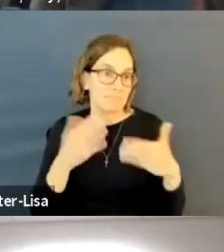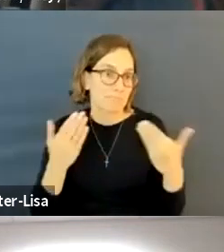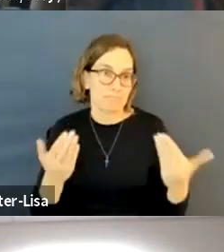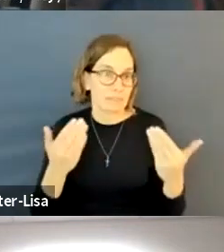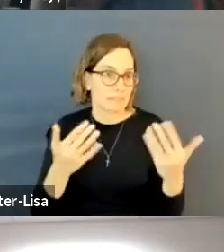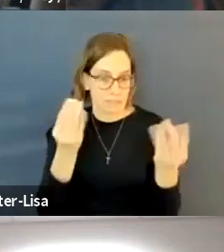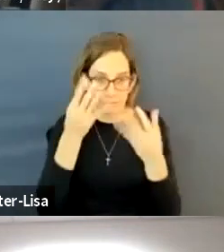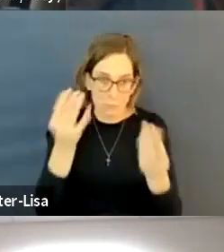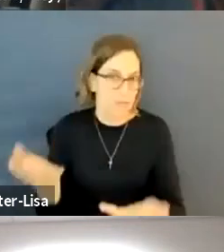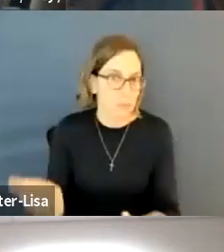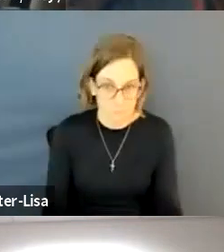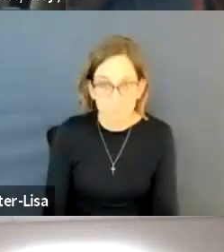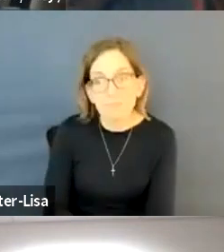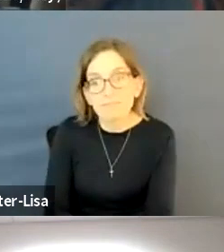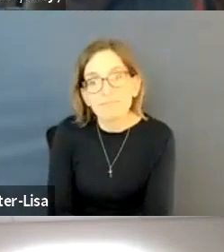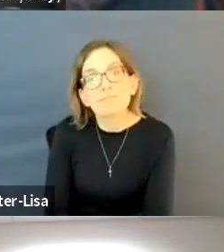get this information.